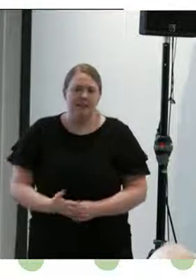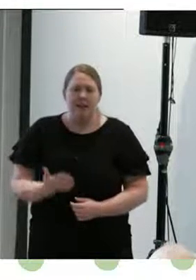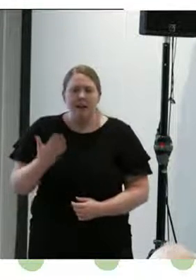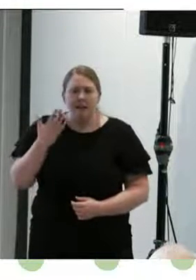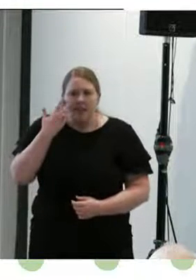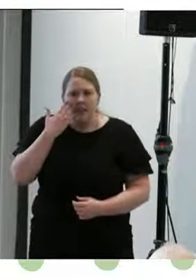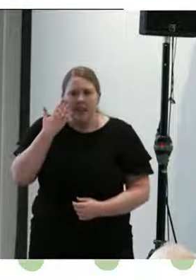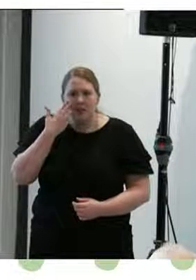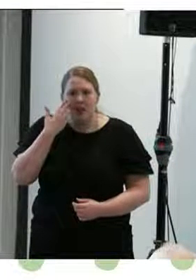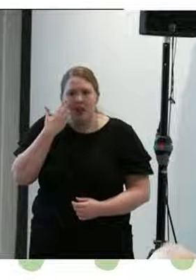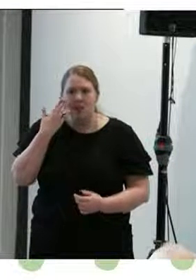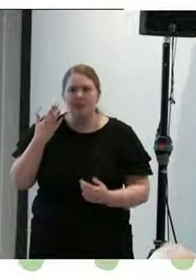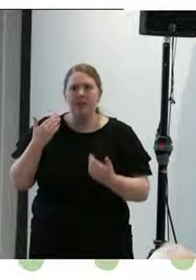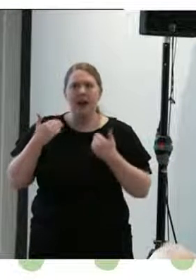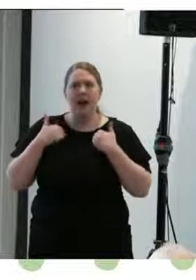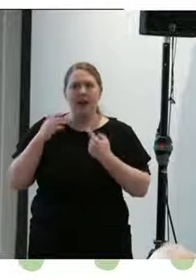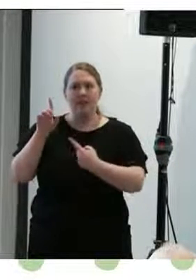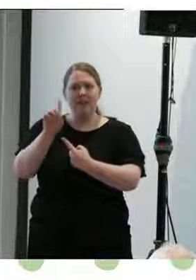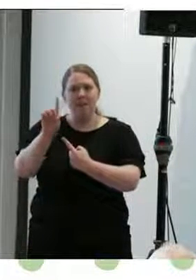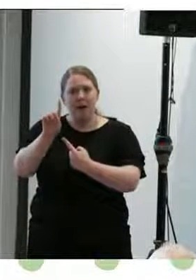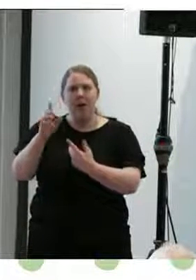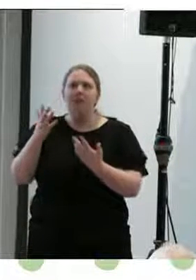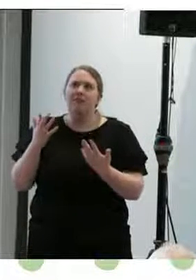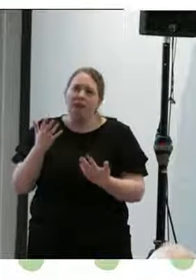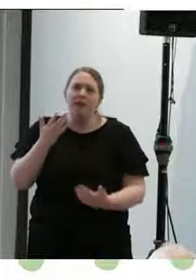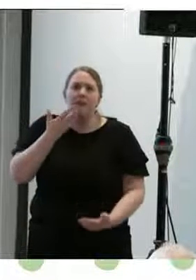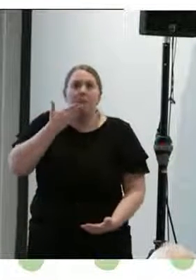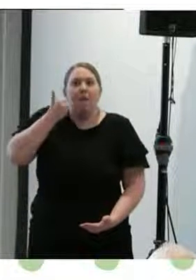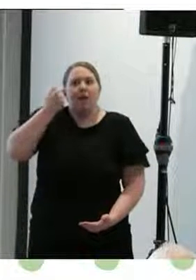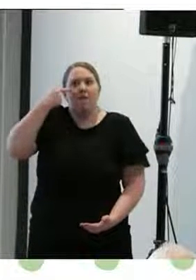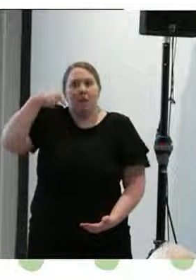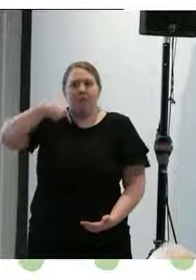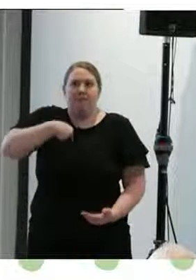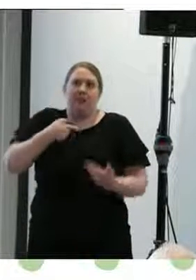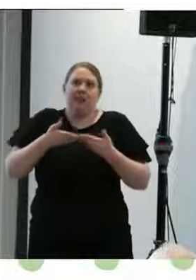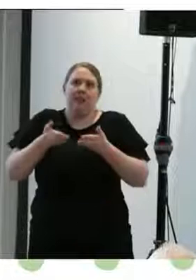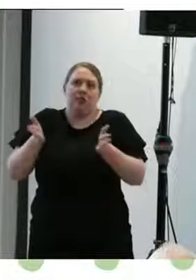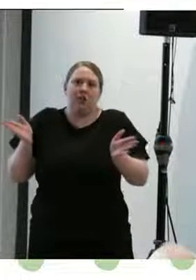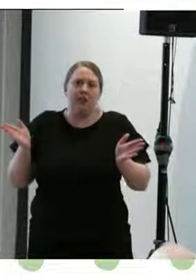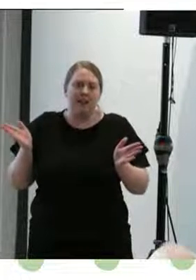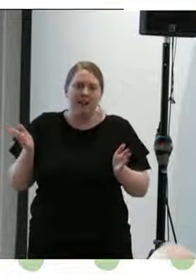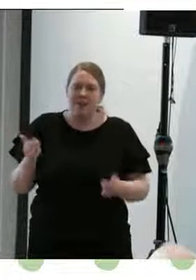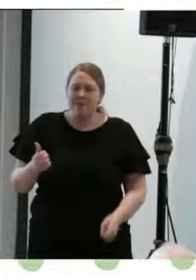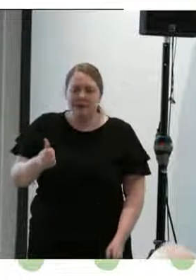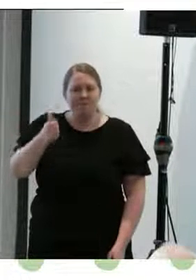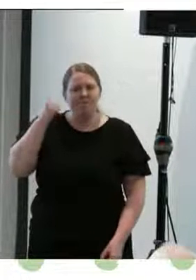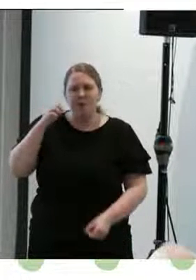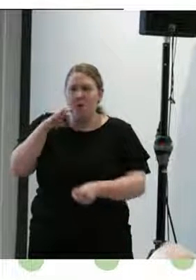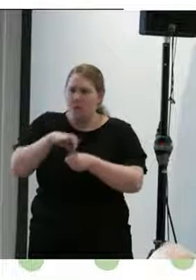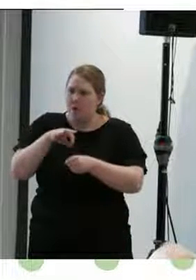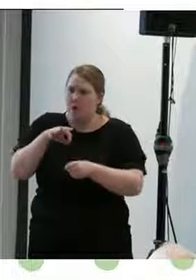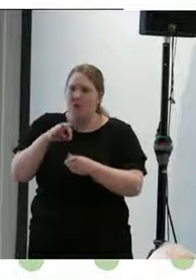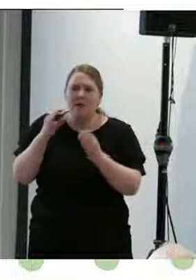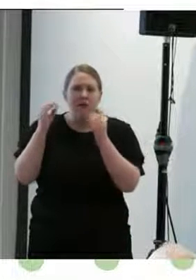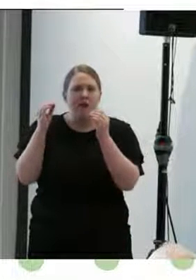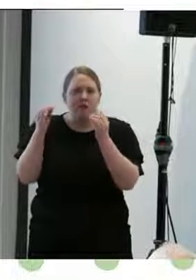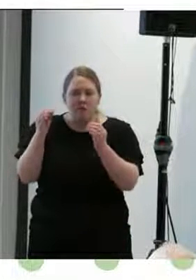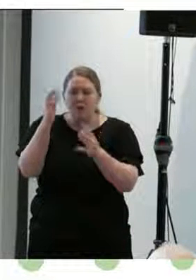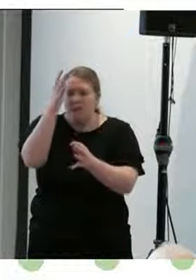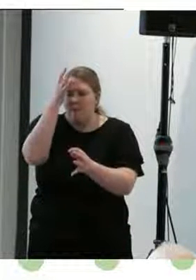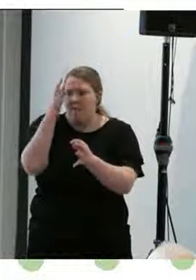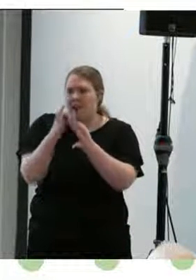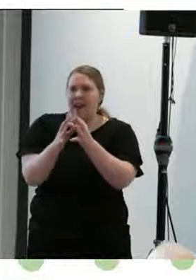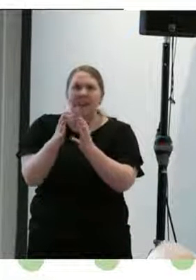having a Democrat in office is probably better for his own personal well-being, but he refuses to vote. He has no faith that his life could